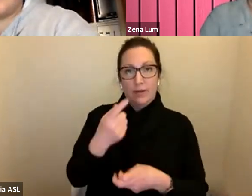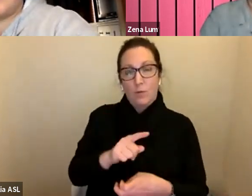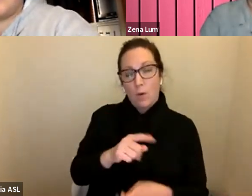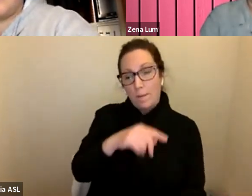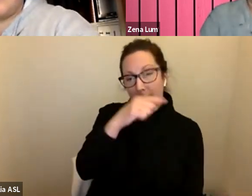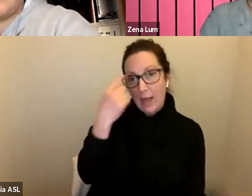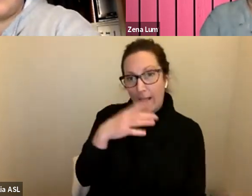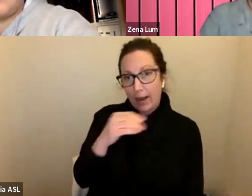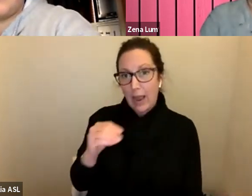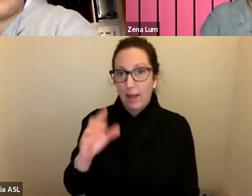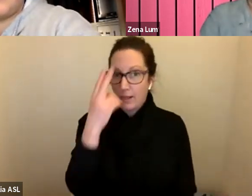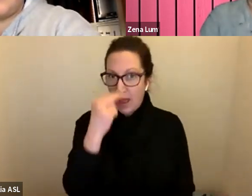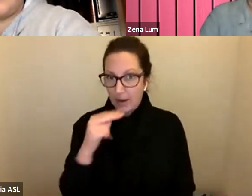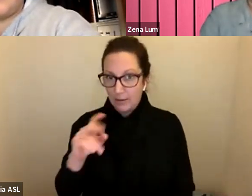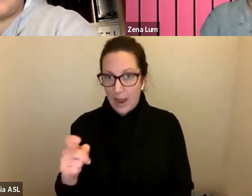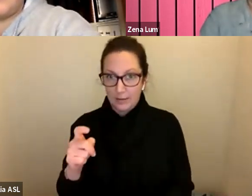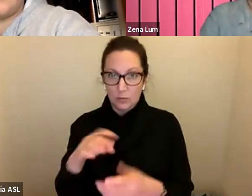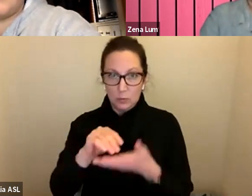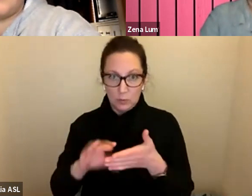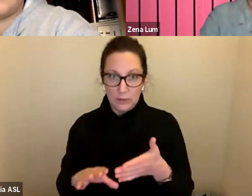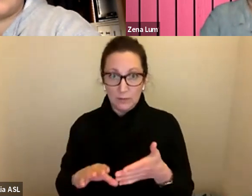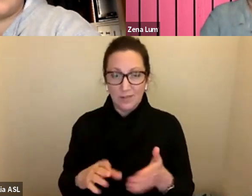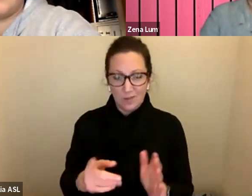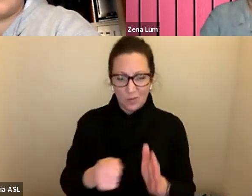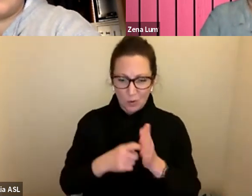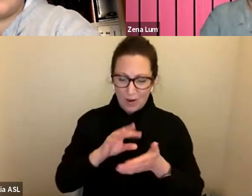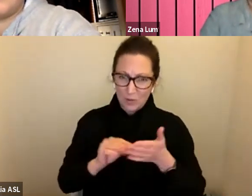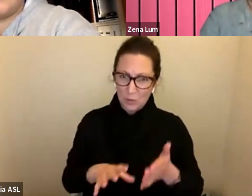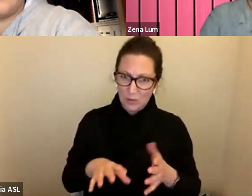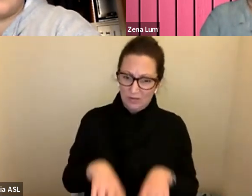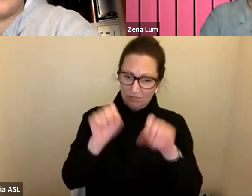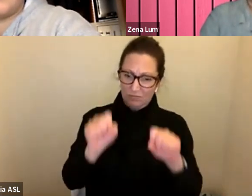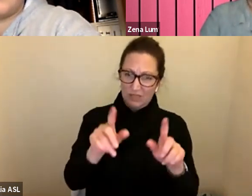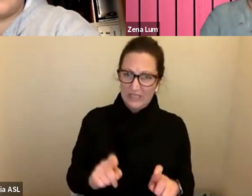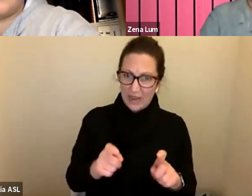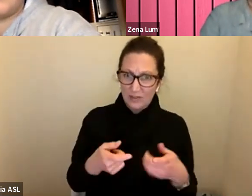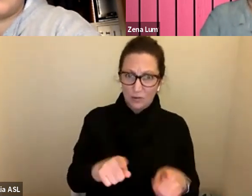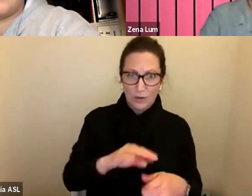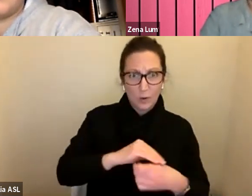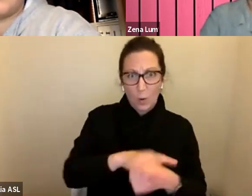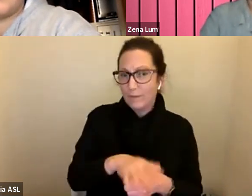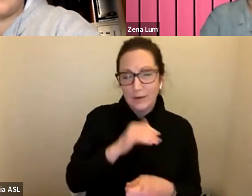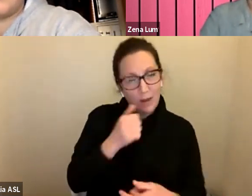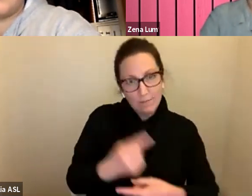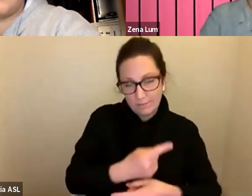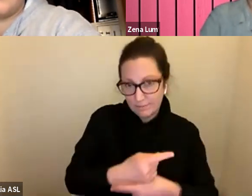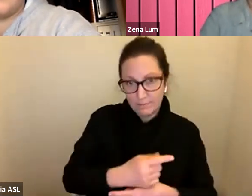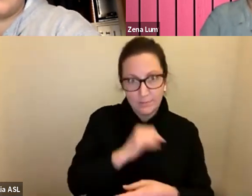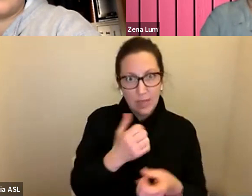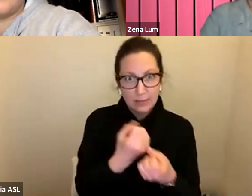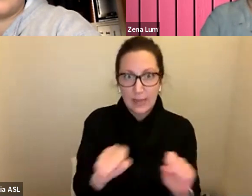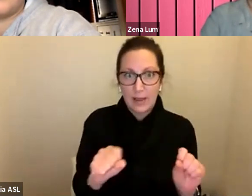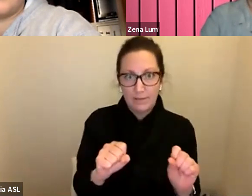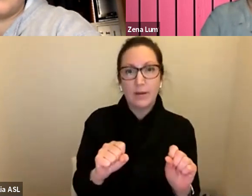students. Requiring students to take an exam during this time would have been impractical and unsafe, and further burdened the